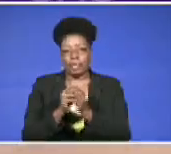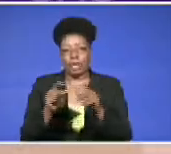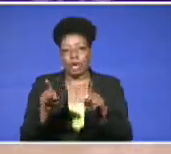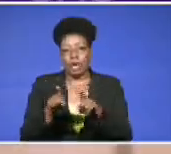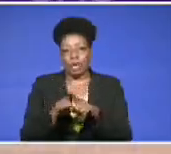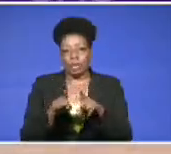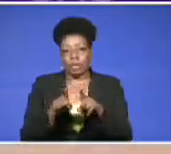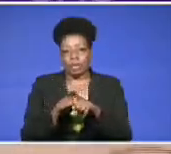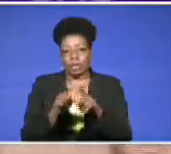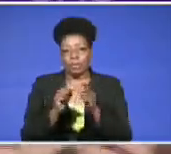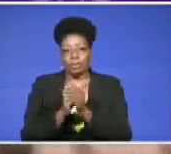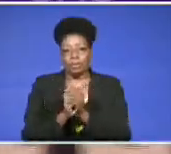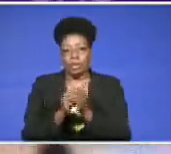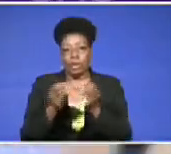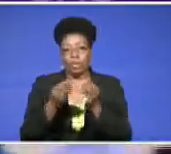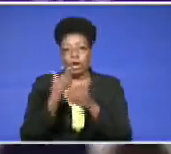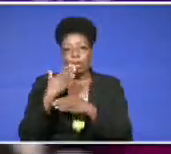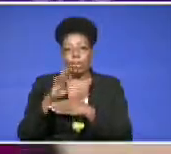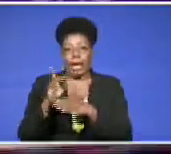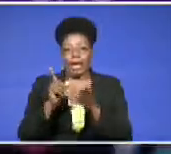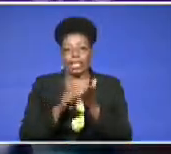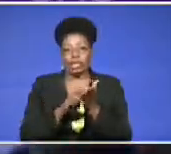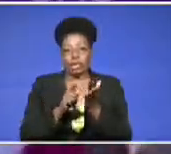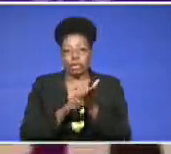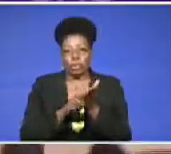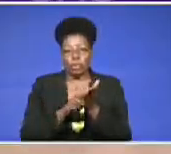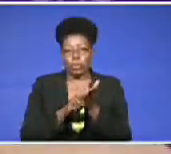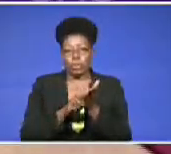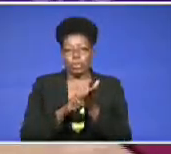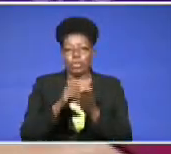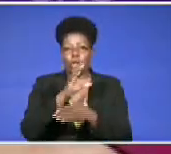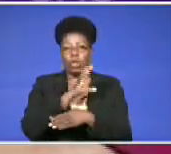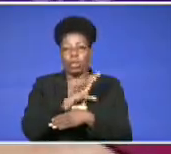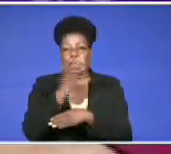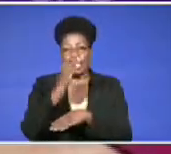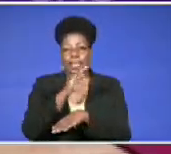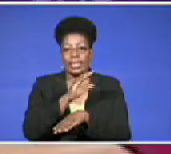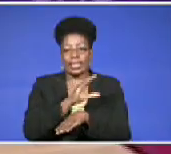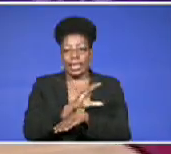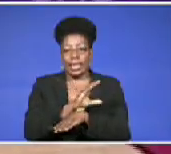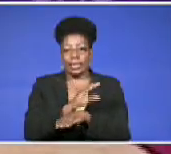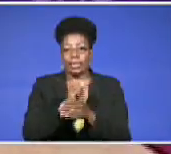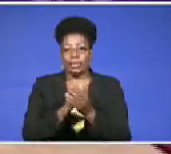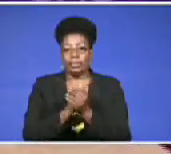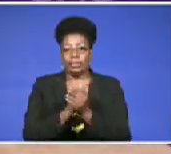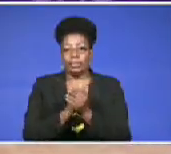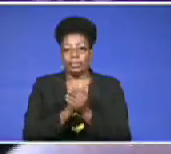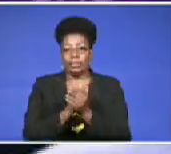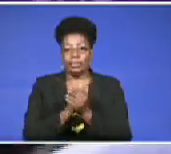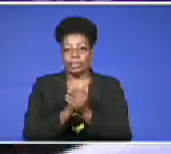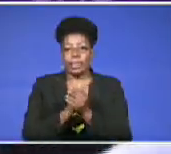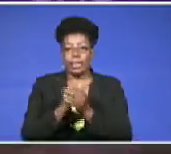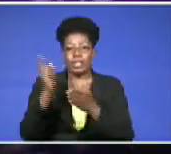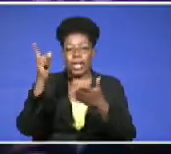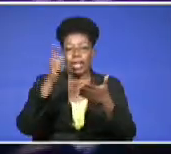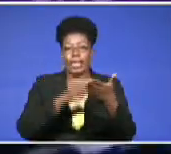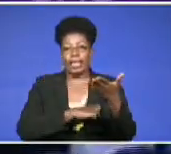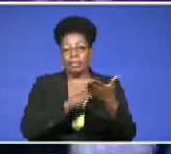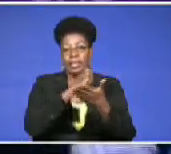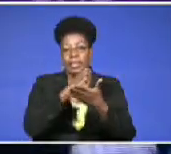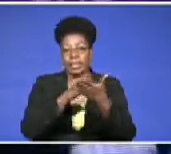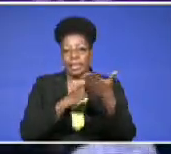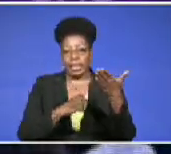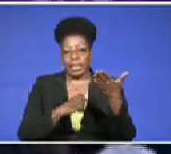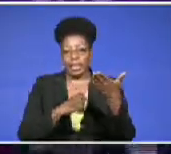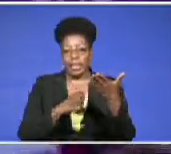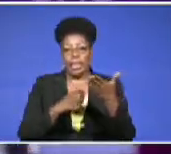from the association, more bad news for a Bahamian hooper last night as Buddy Hield and the Kings were officially eliminated from the playoff race as they fell